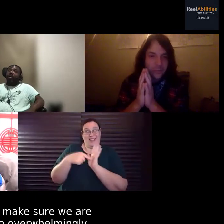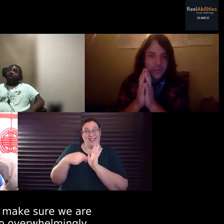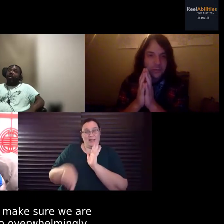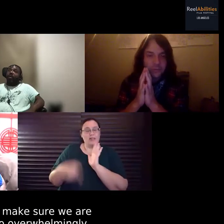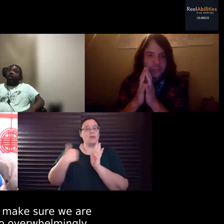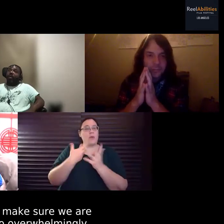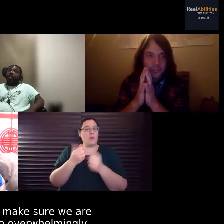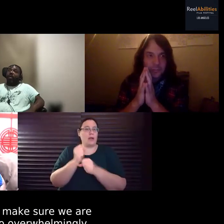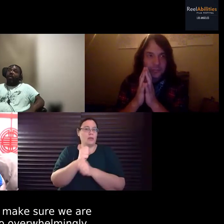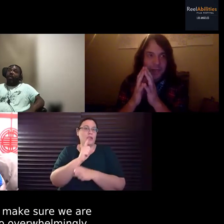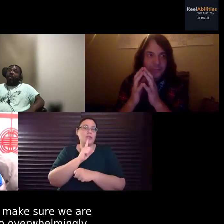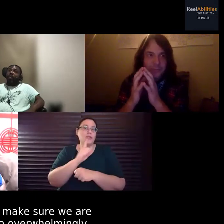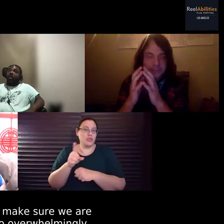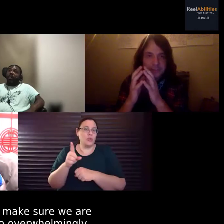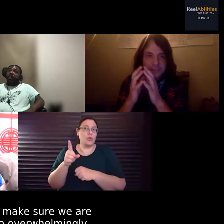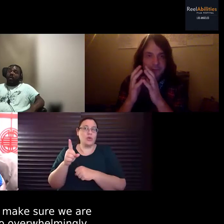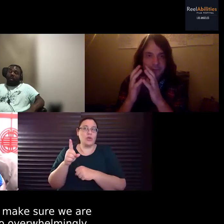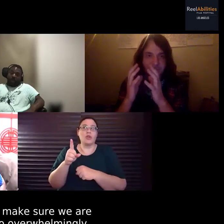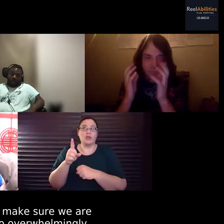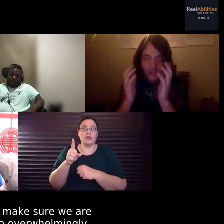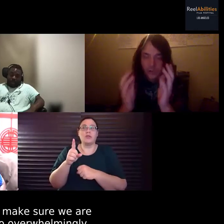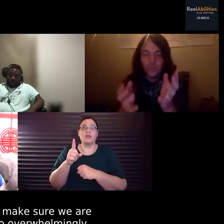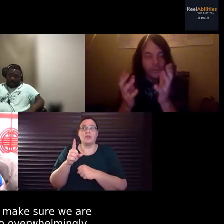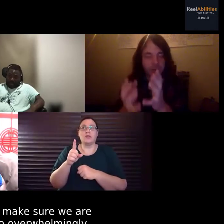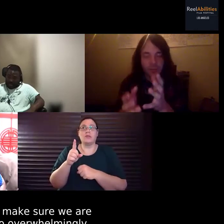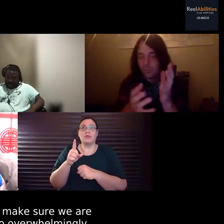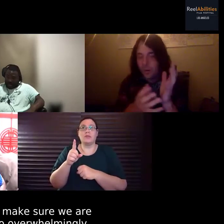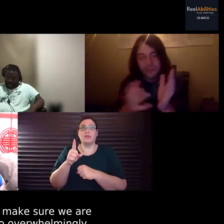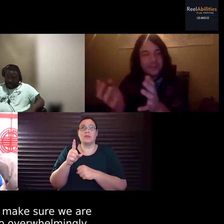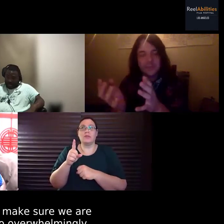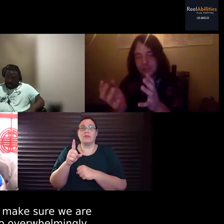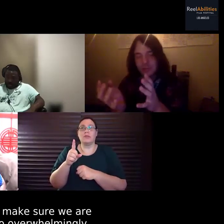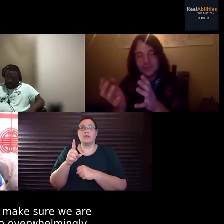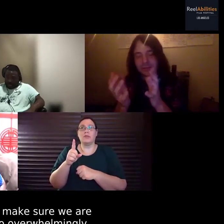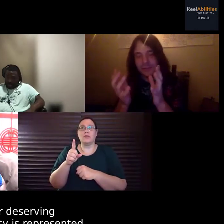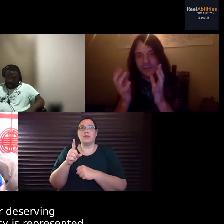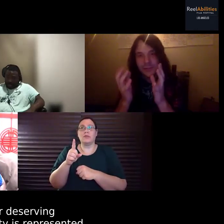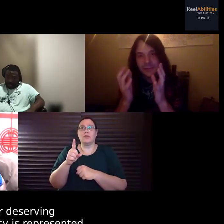sure that that this so overwhelmingly